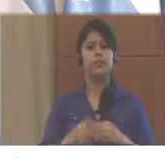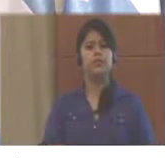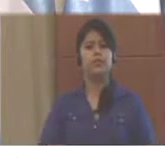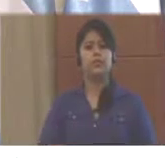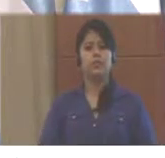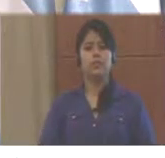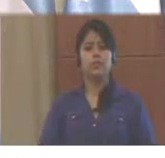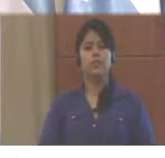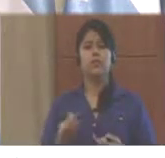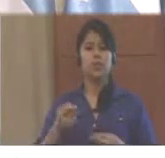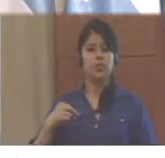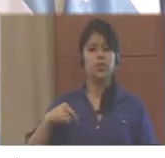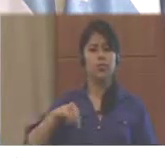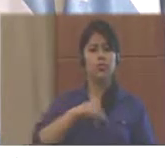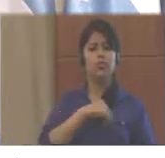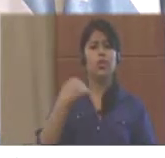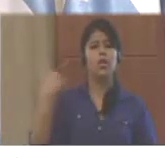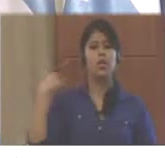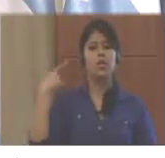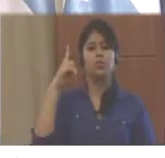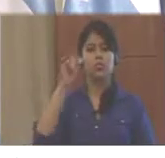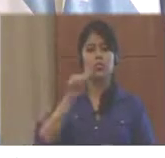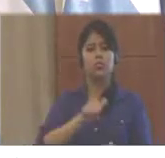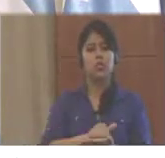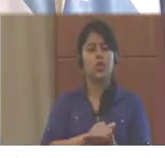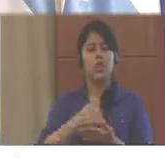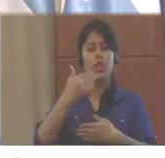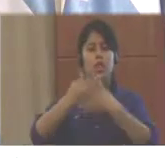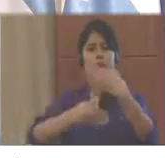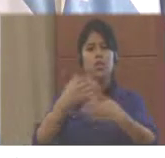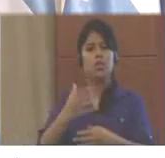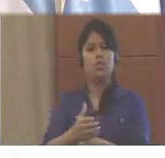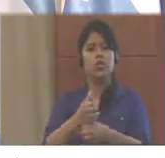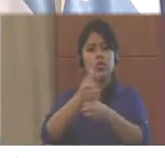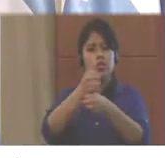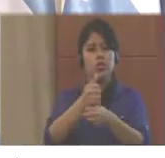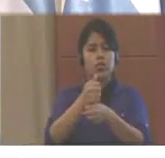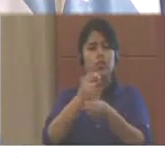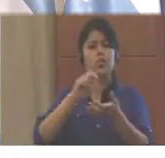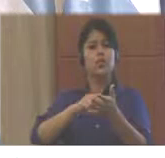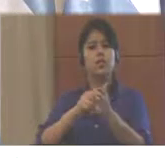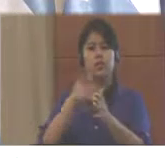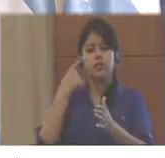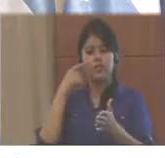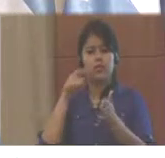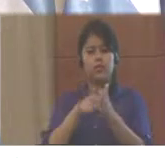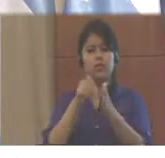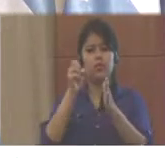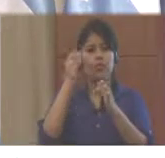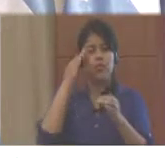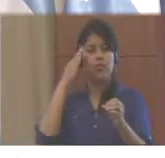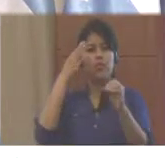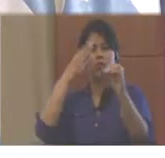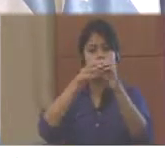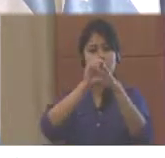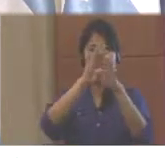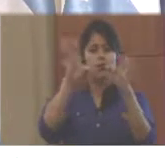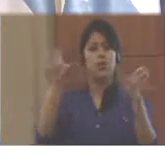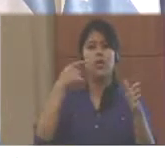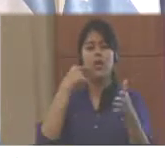development agenda, and to advocate for an integrated risk management approach which brings together the elements of disaster risk